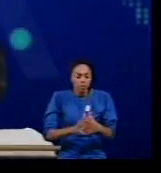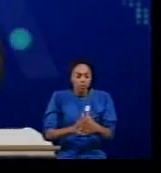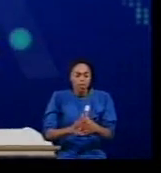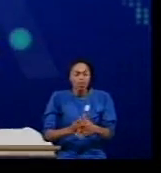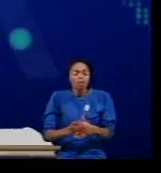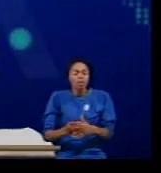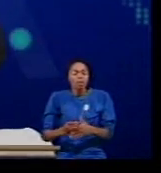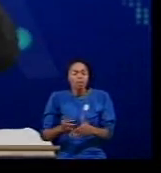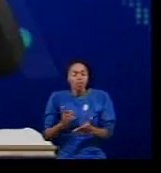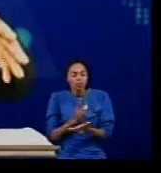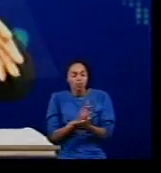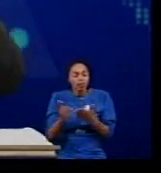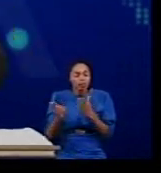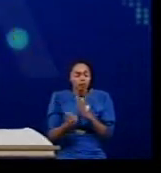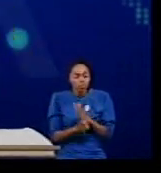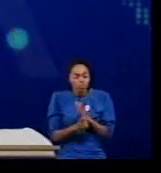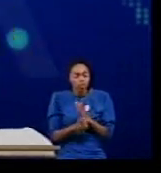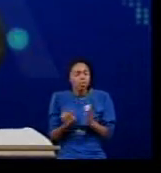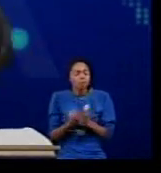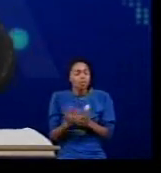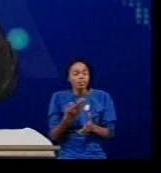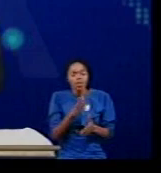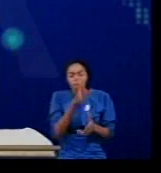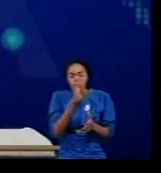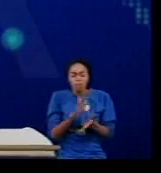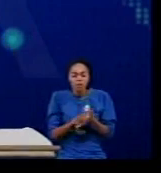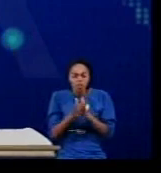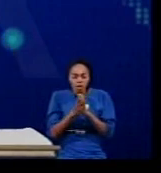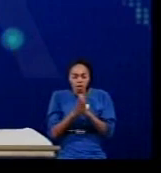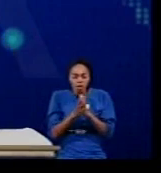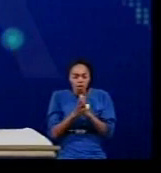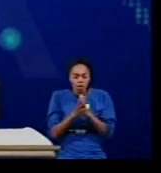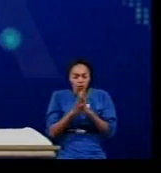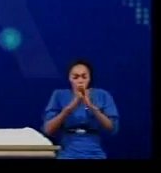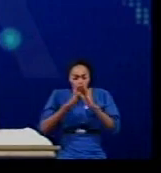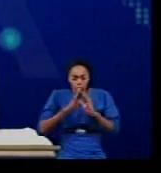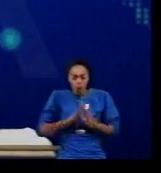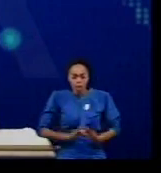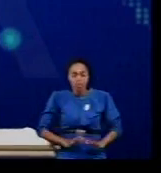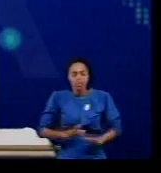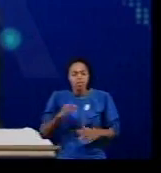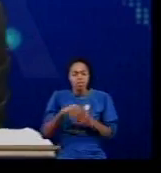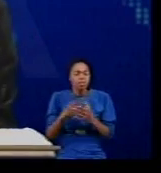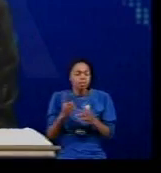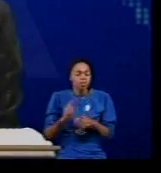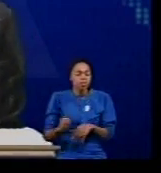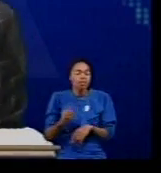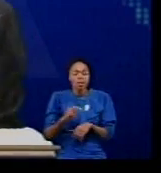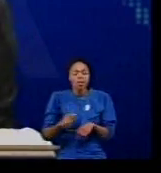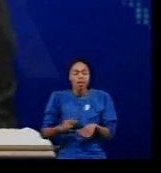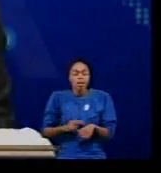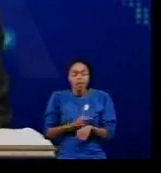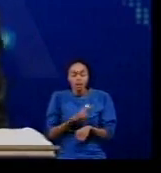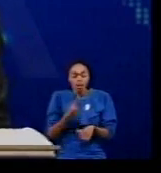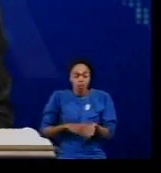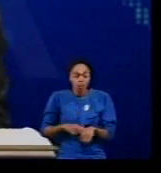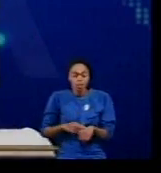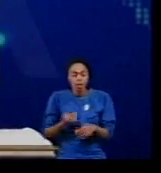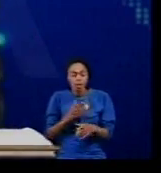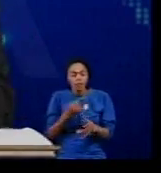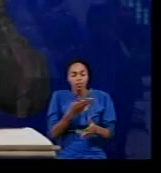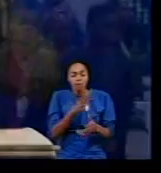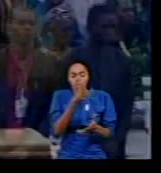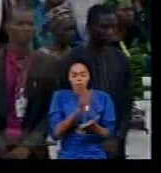that supplication, you have salvation, redemption, that the Lord redeem them again. And then they'll start all over again, sin